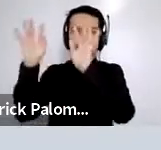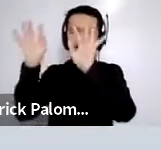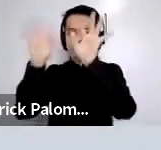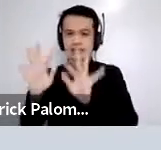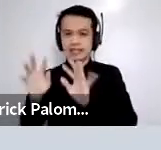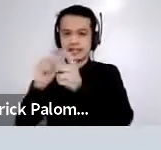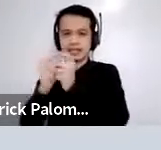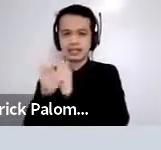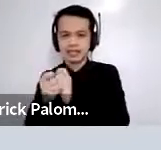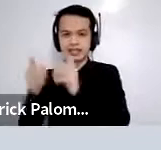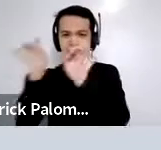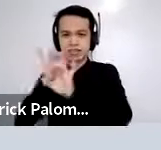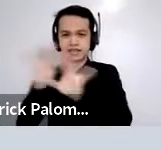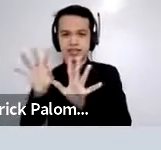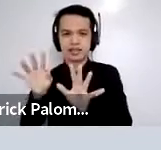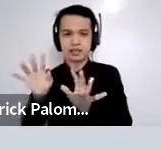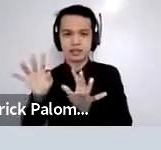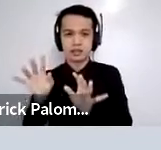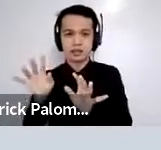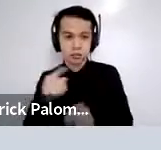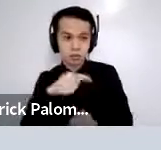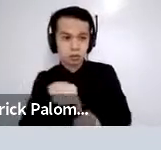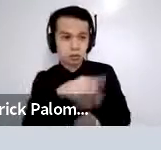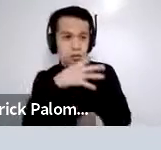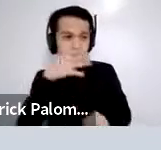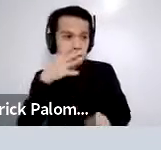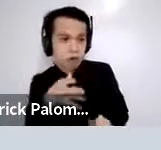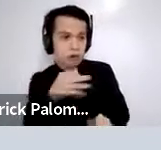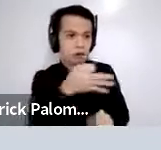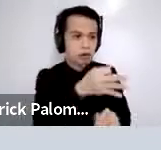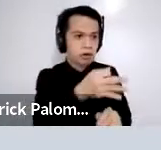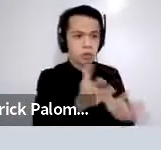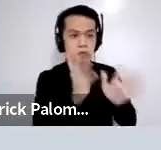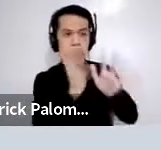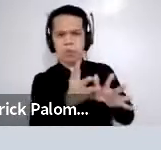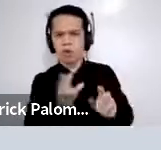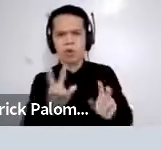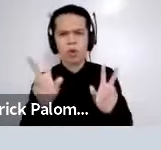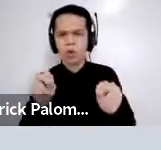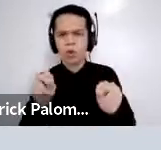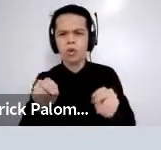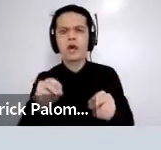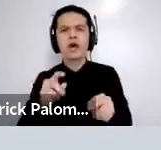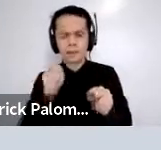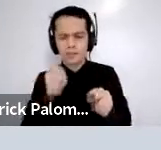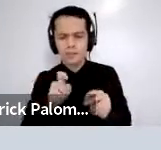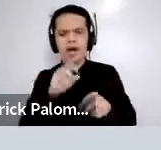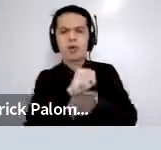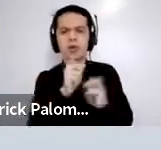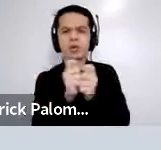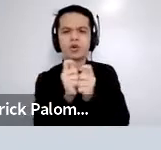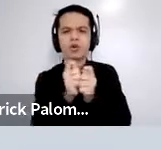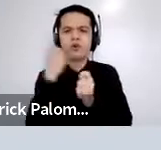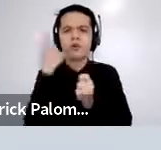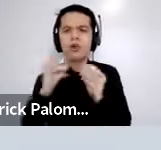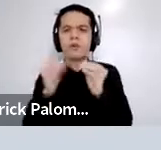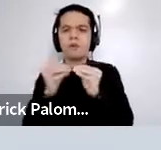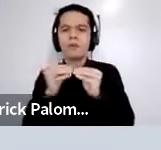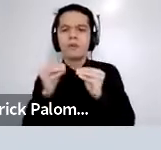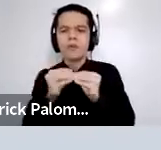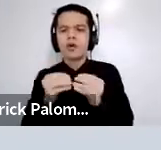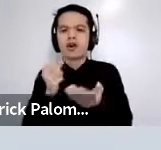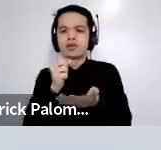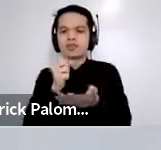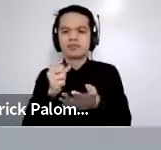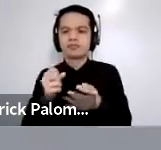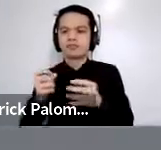our farmers and fishers behind. Let us work together for a prosperous, sustainable, and resilient future